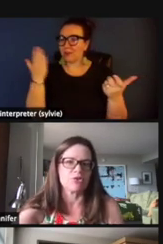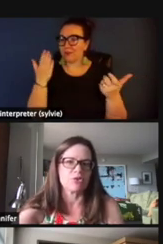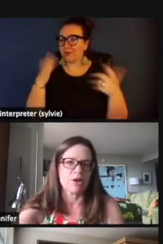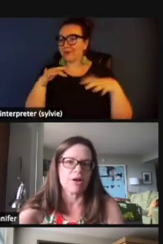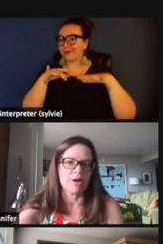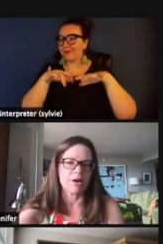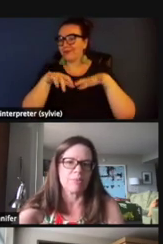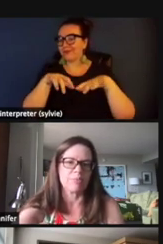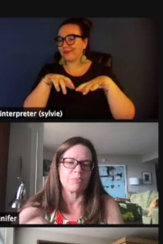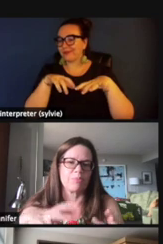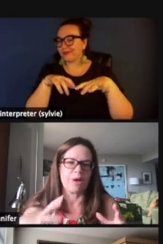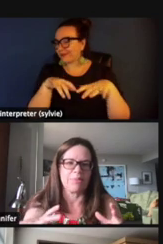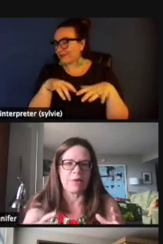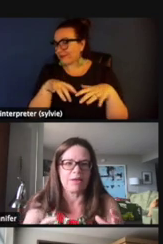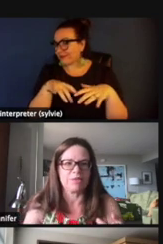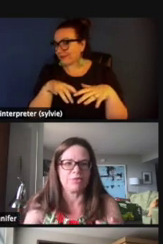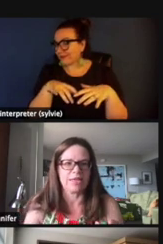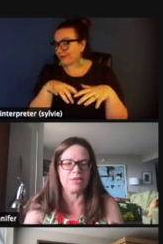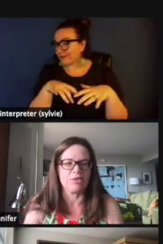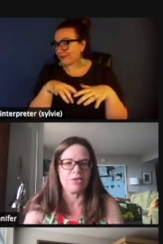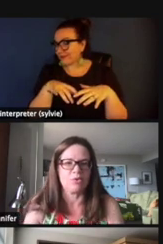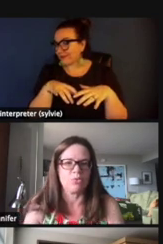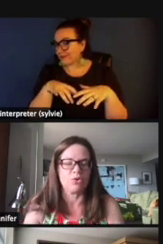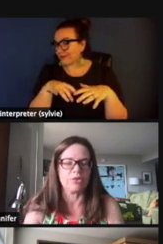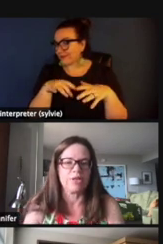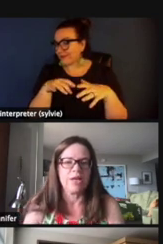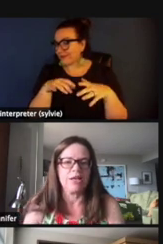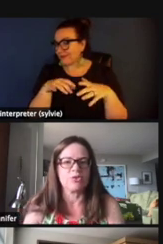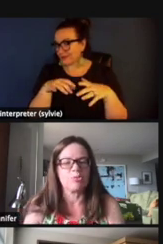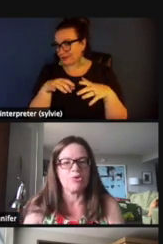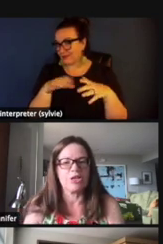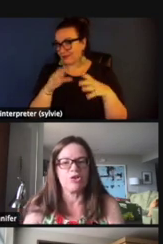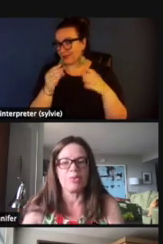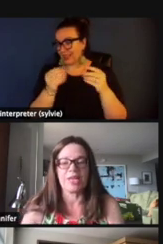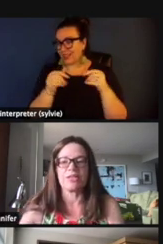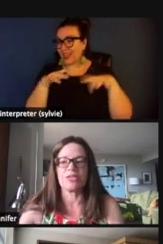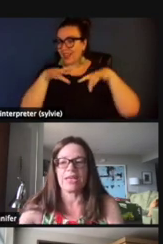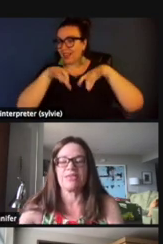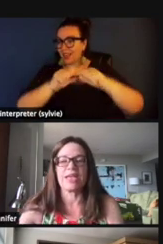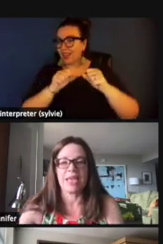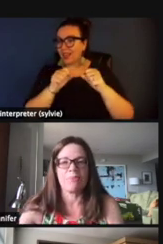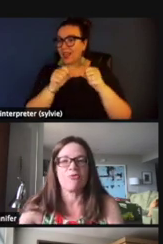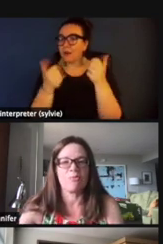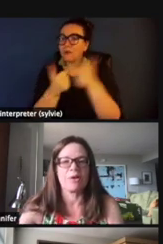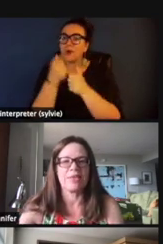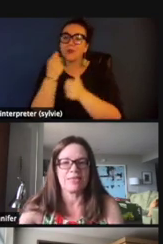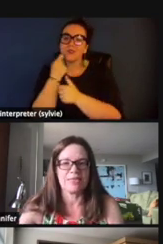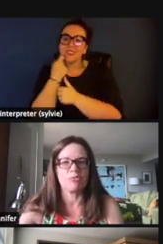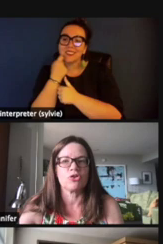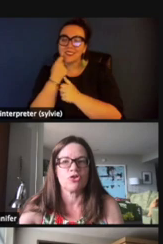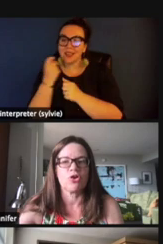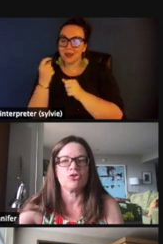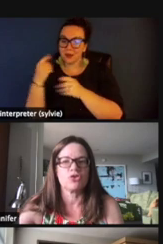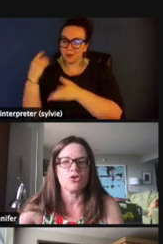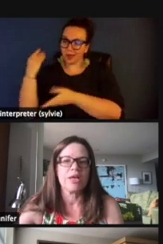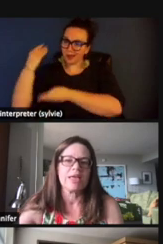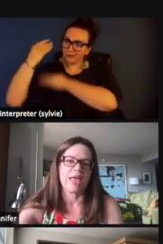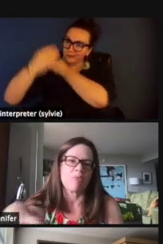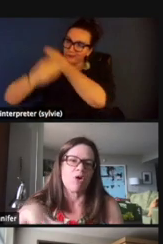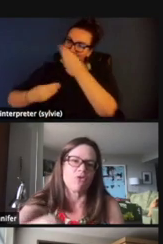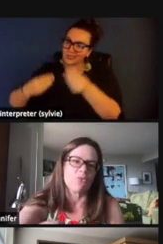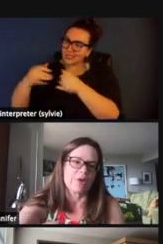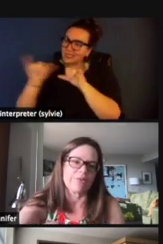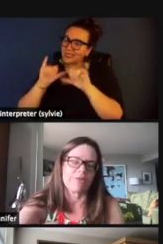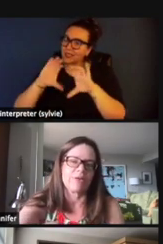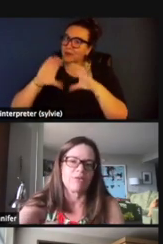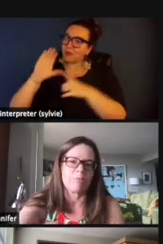large bodies of land in the world, and so it's pretty new. But that's they came from that, right? That similar culture came